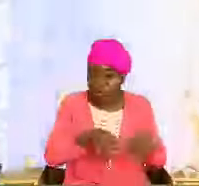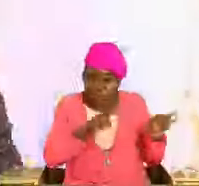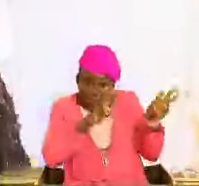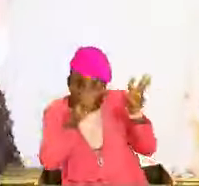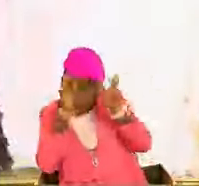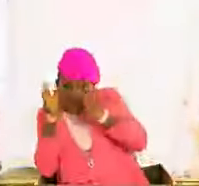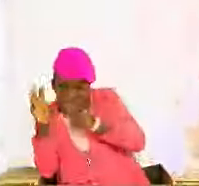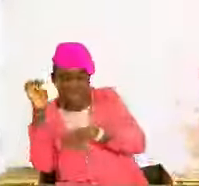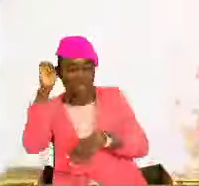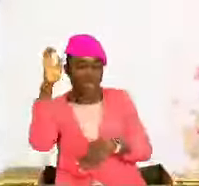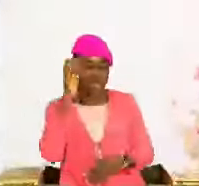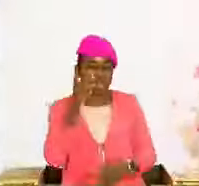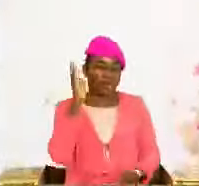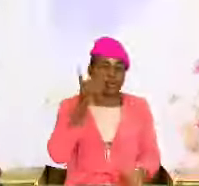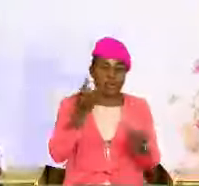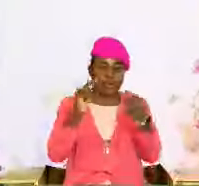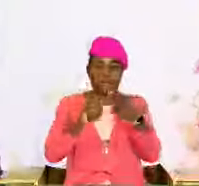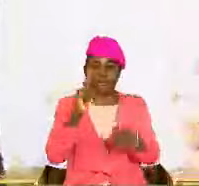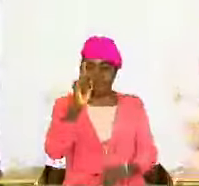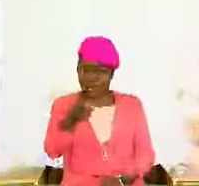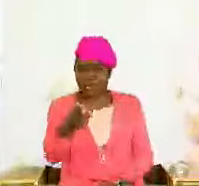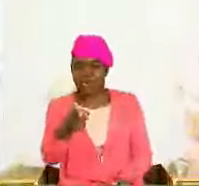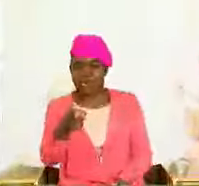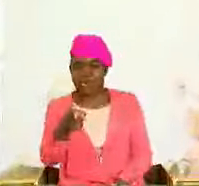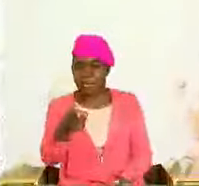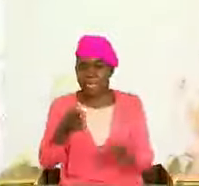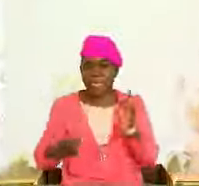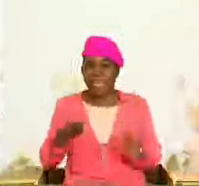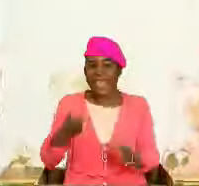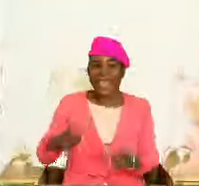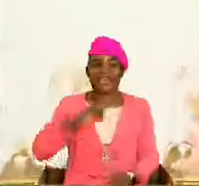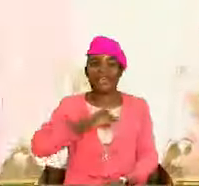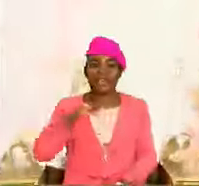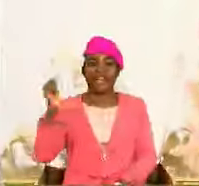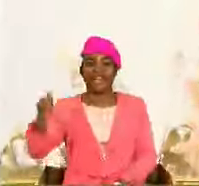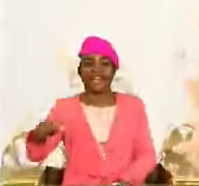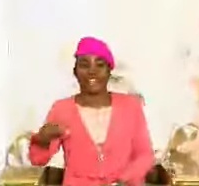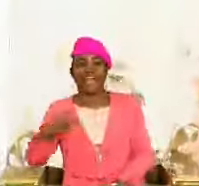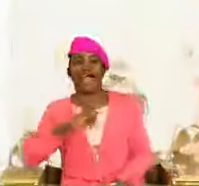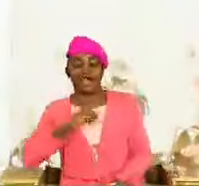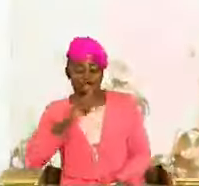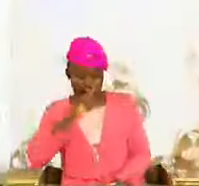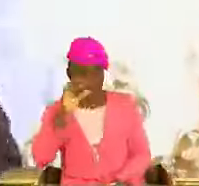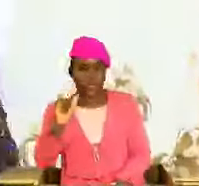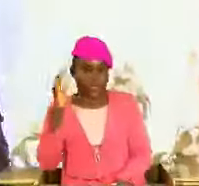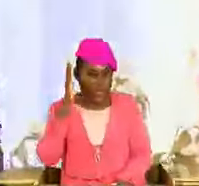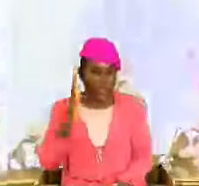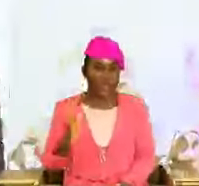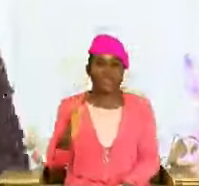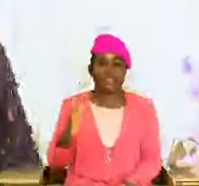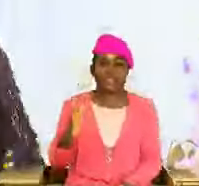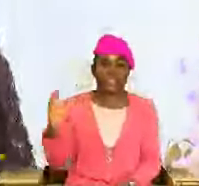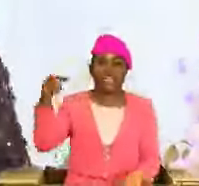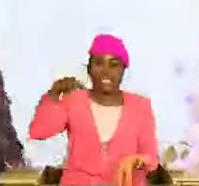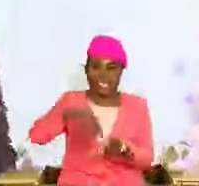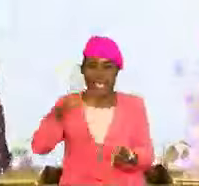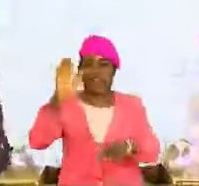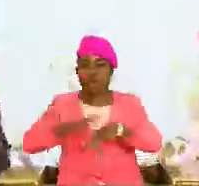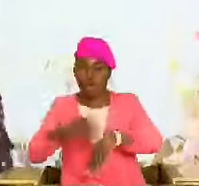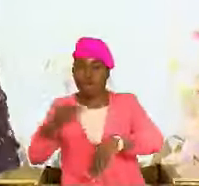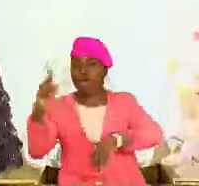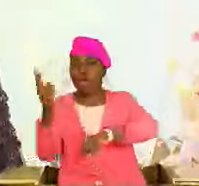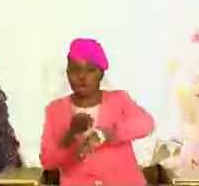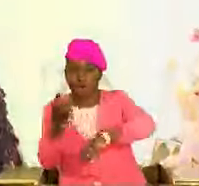to you if I could at hly wood stand on the rock where